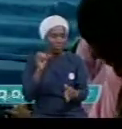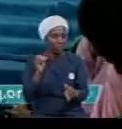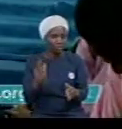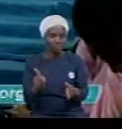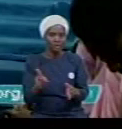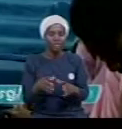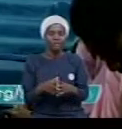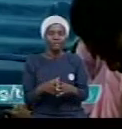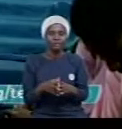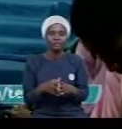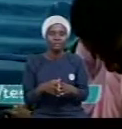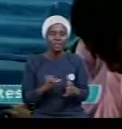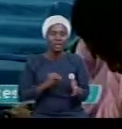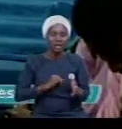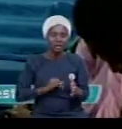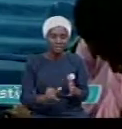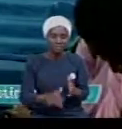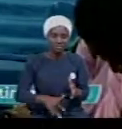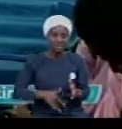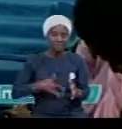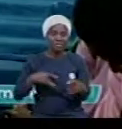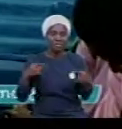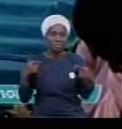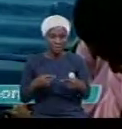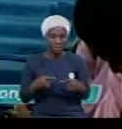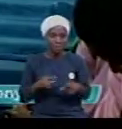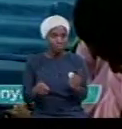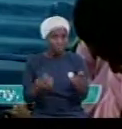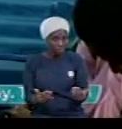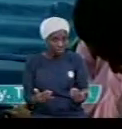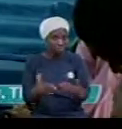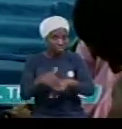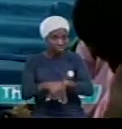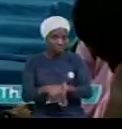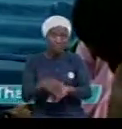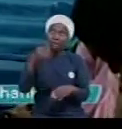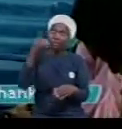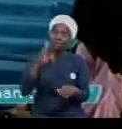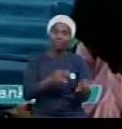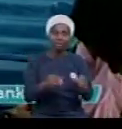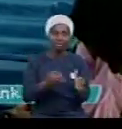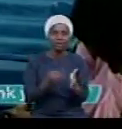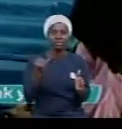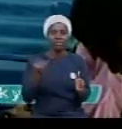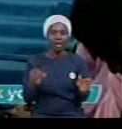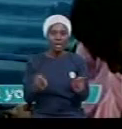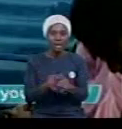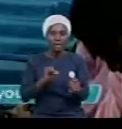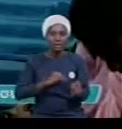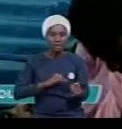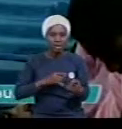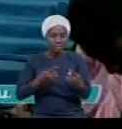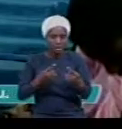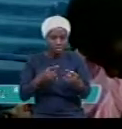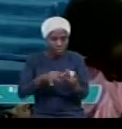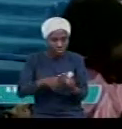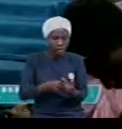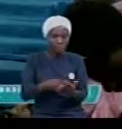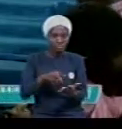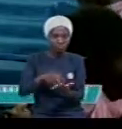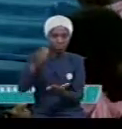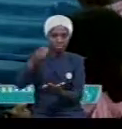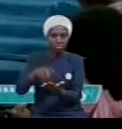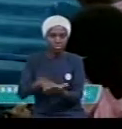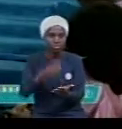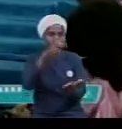wasn't normal. I was still feeling pain. But tonight, God did it. As I started jumping up, God did it